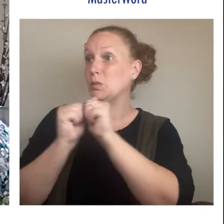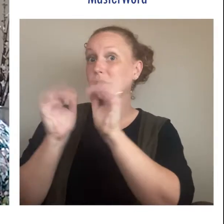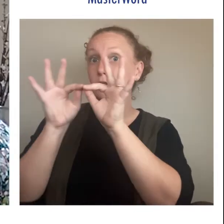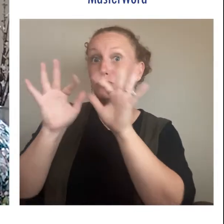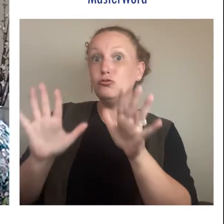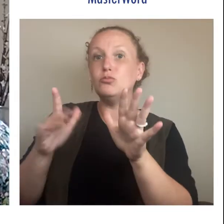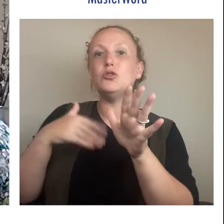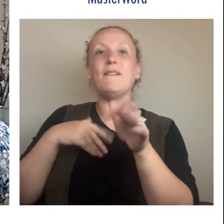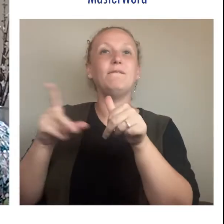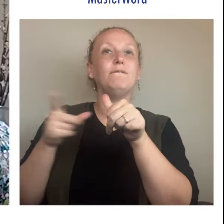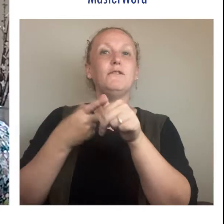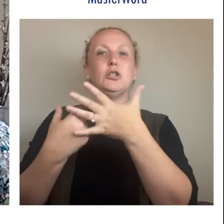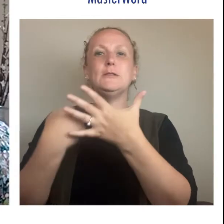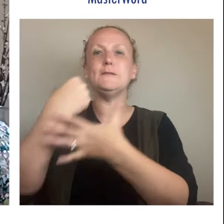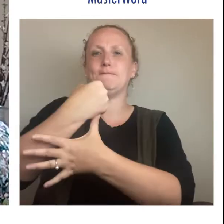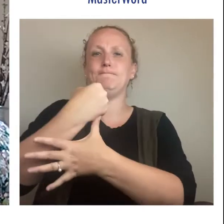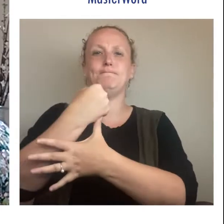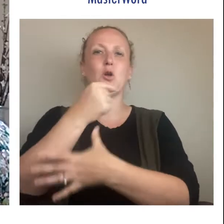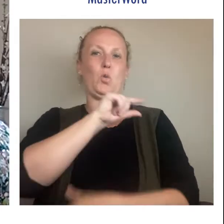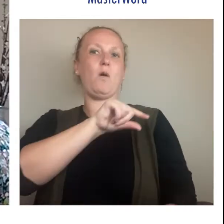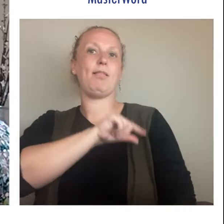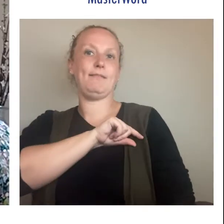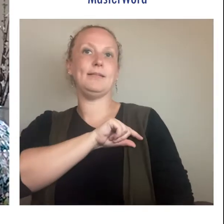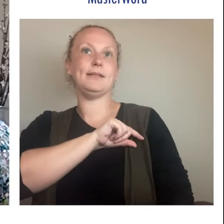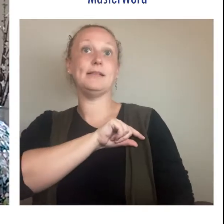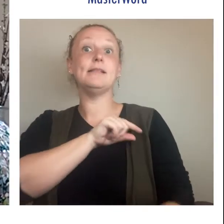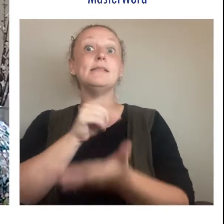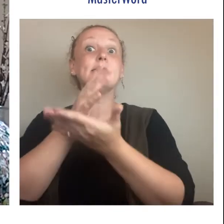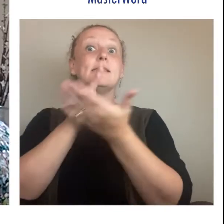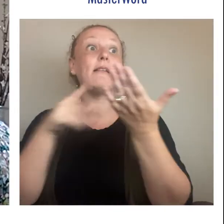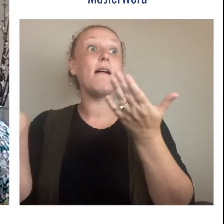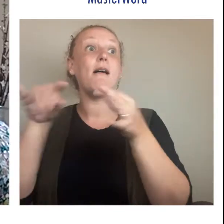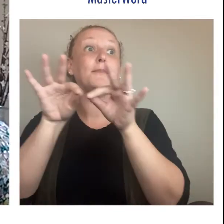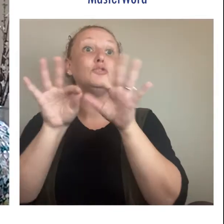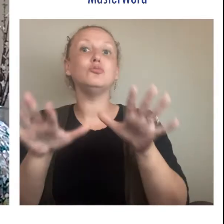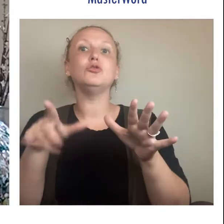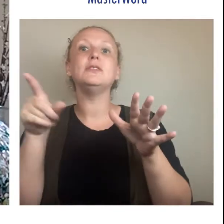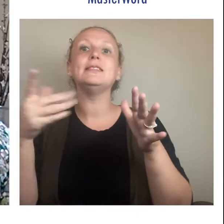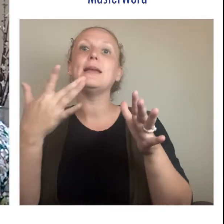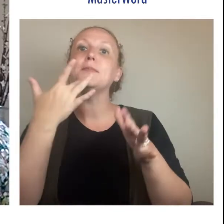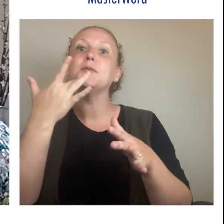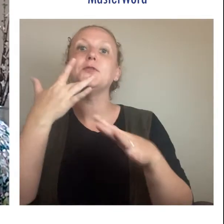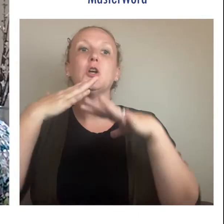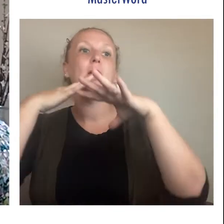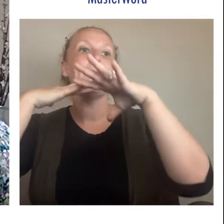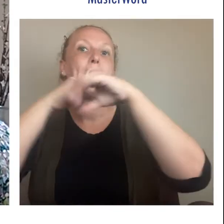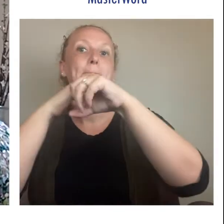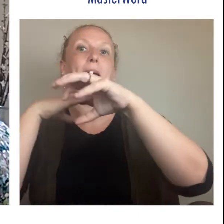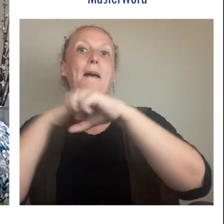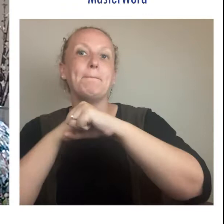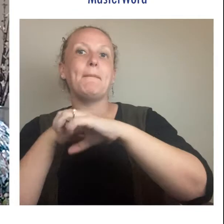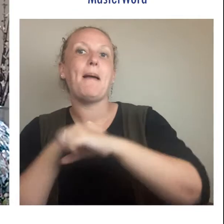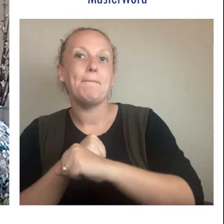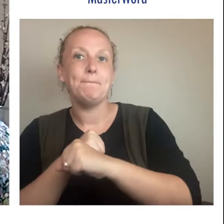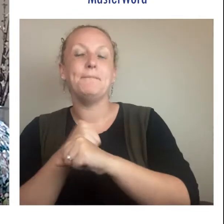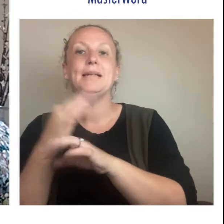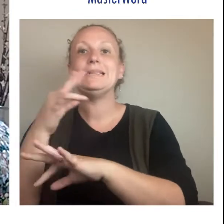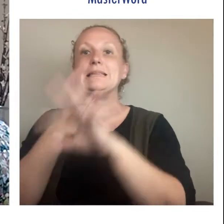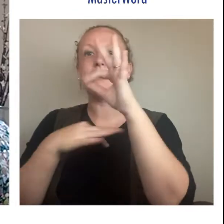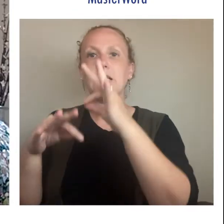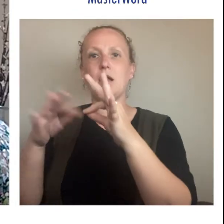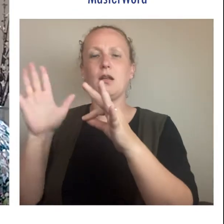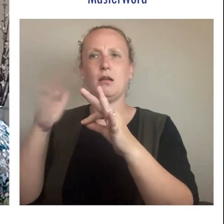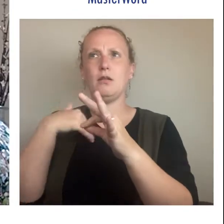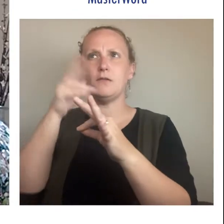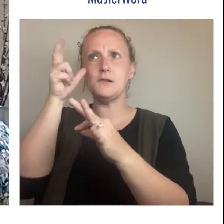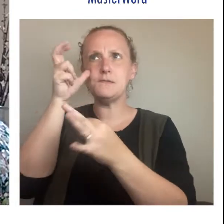quality. Some interpreters want to summarize the interpretation rather than taking